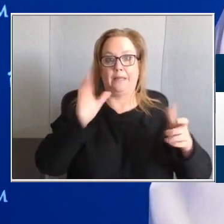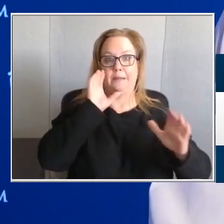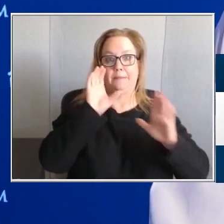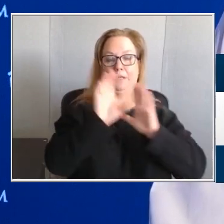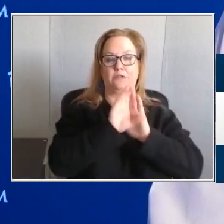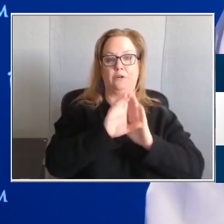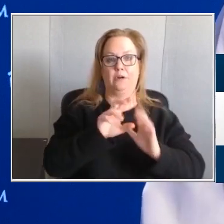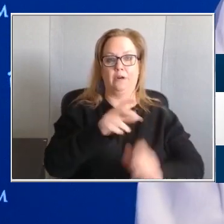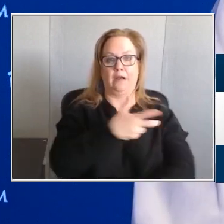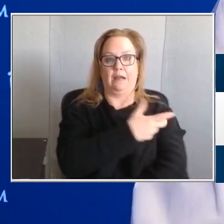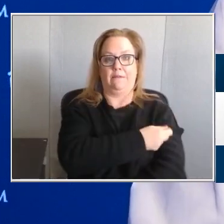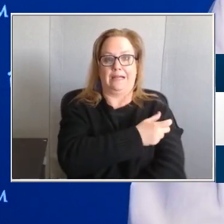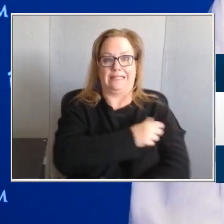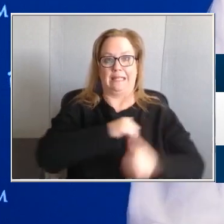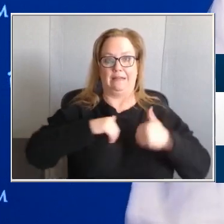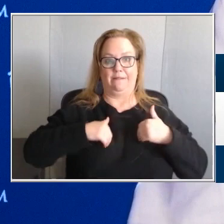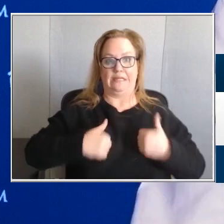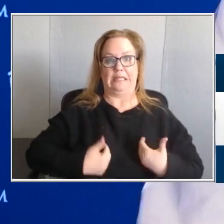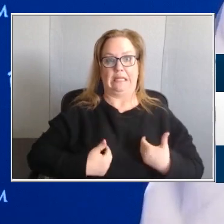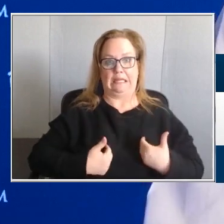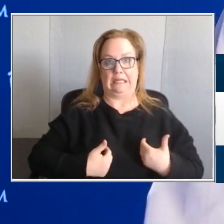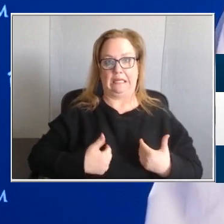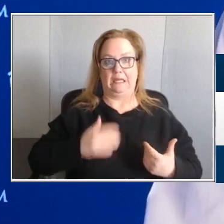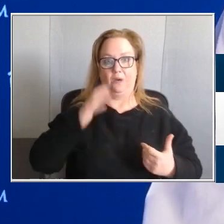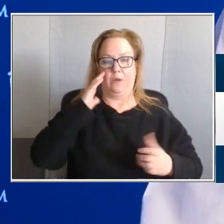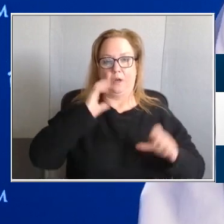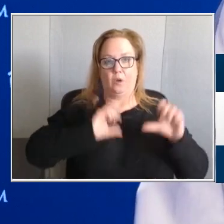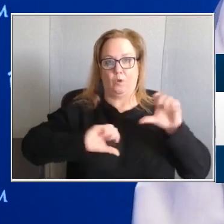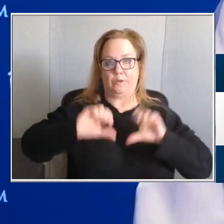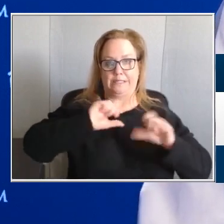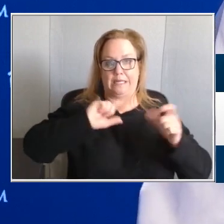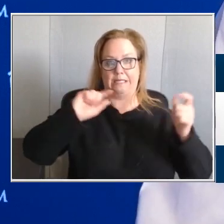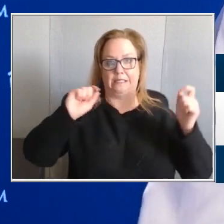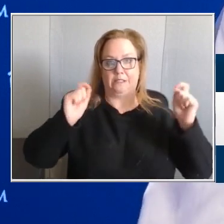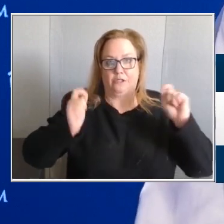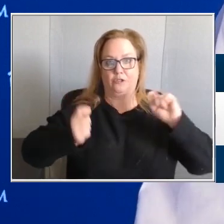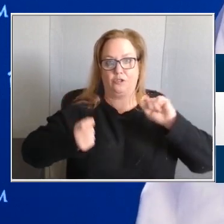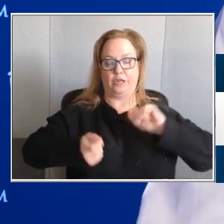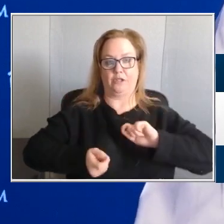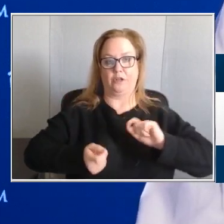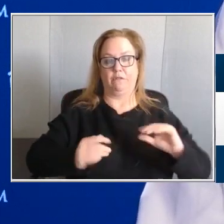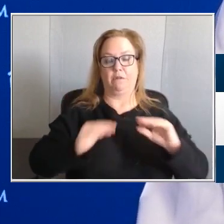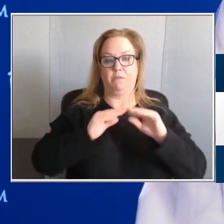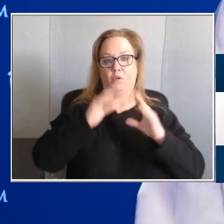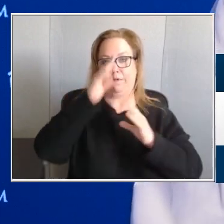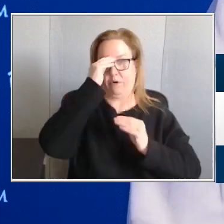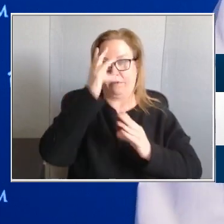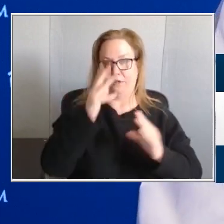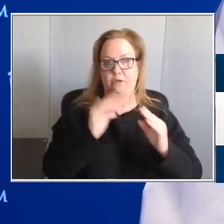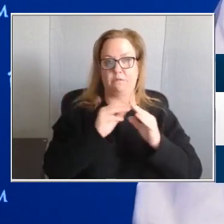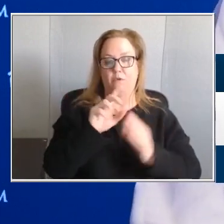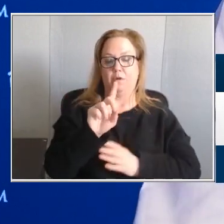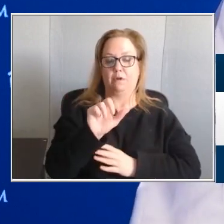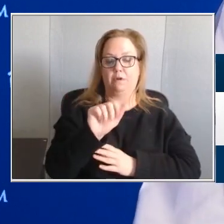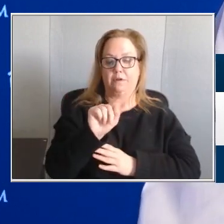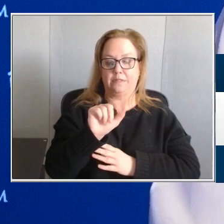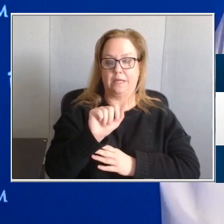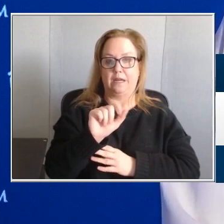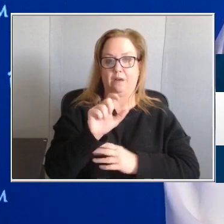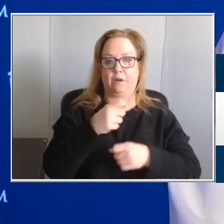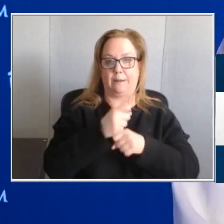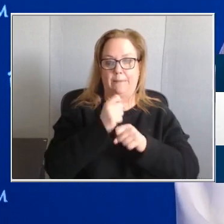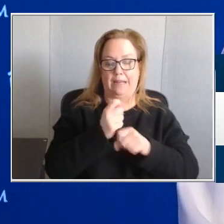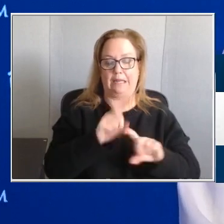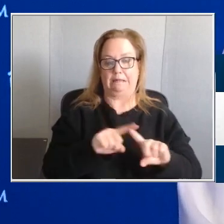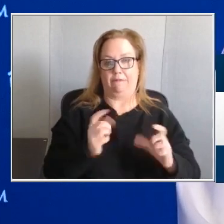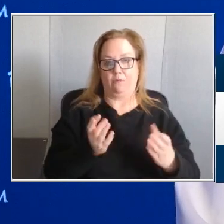vaccine fatigue. So we know that the science is changing, and as we have more information and more data, we are able to make different